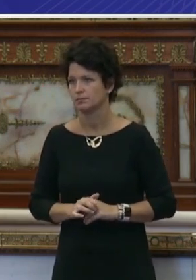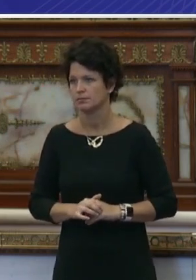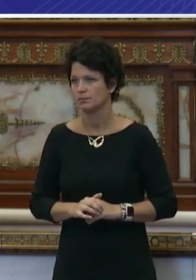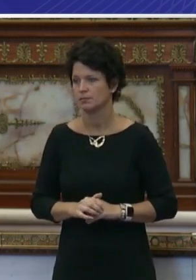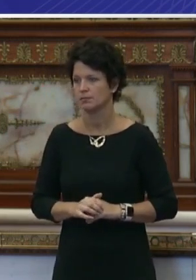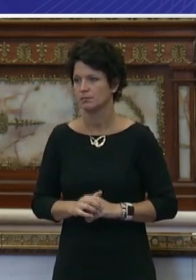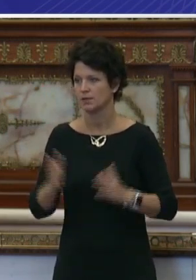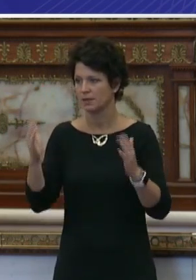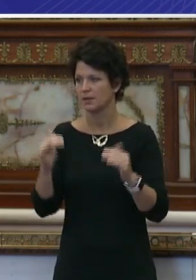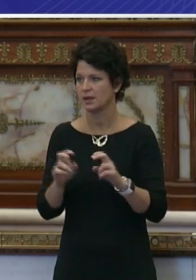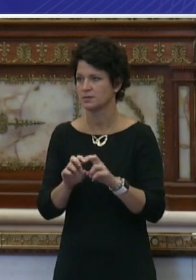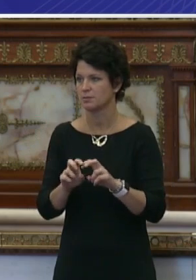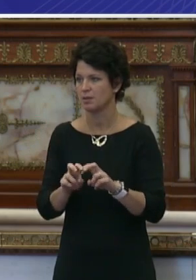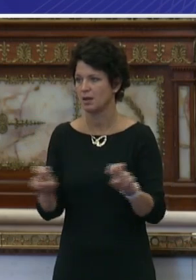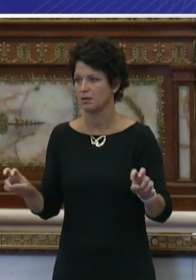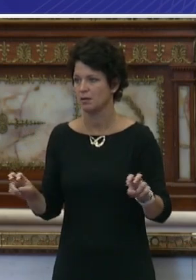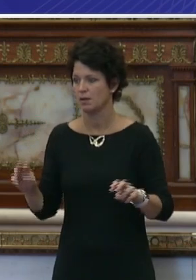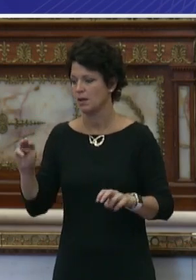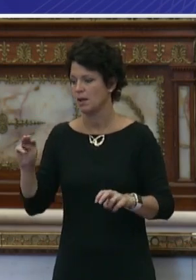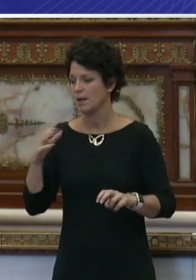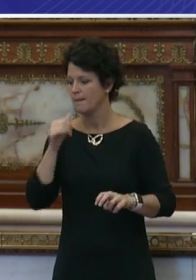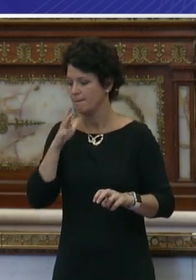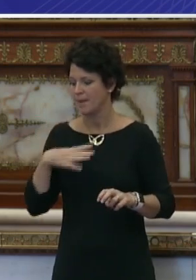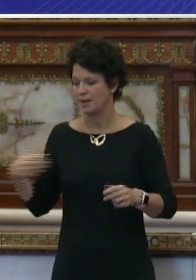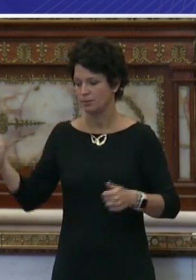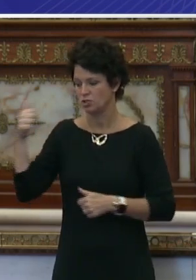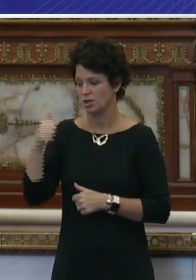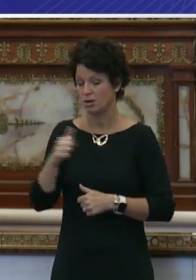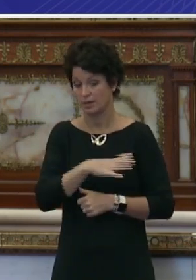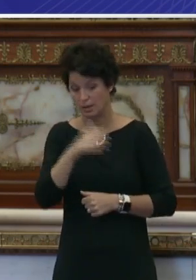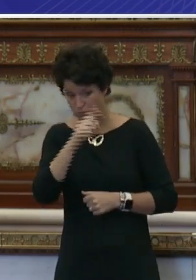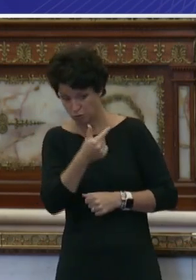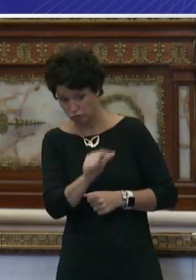The Madam next panel. Chair, Oh, Yes, Madam- Councilman Green?